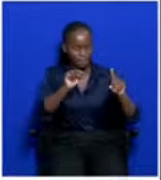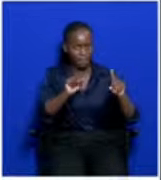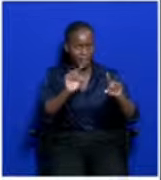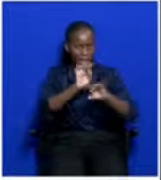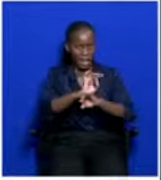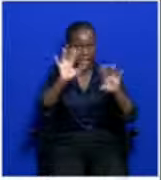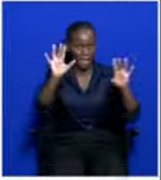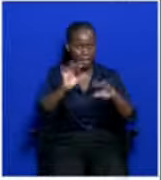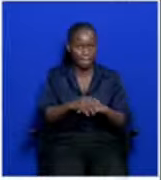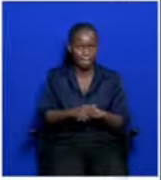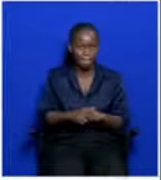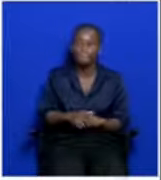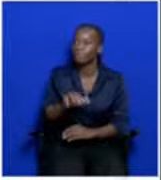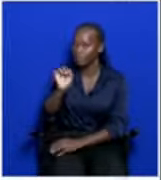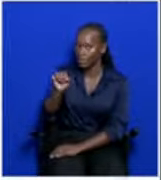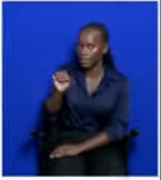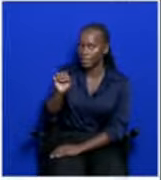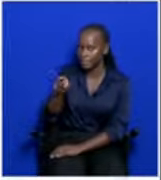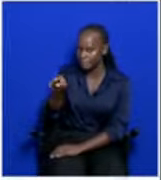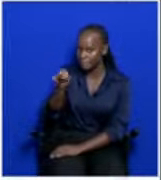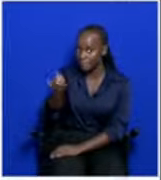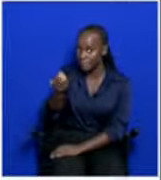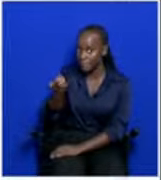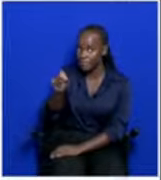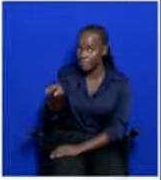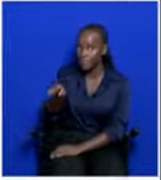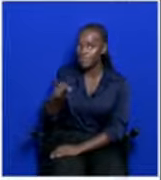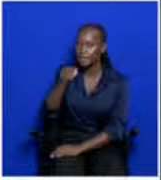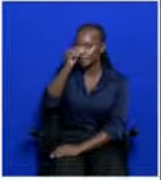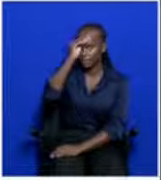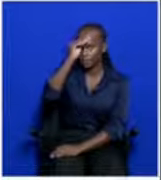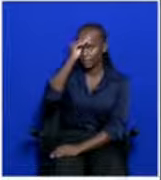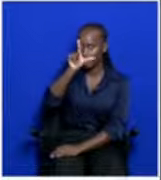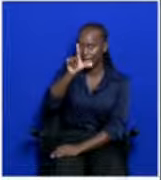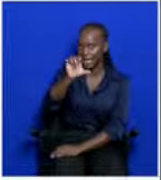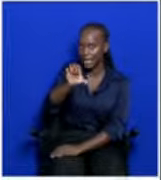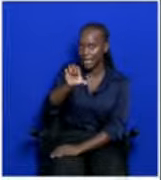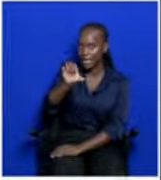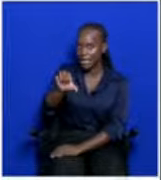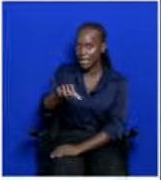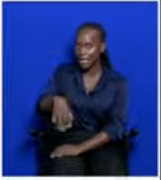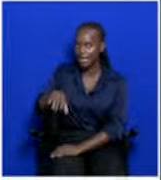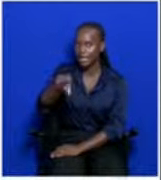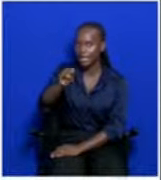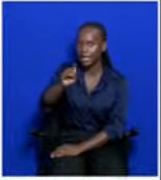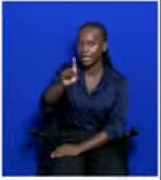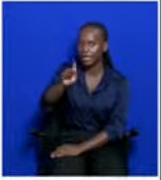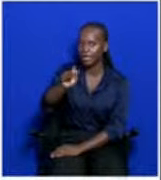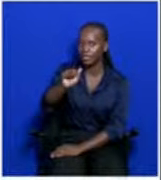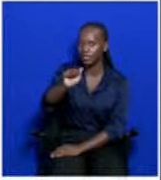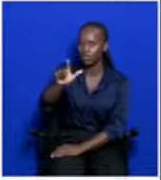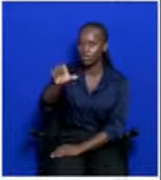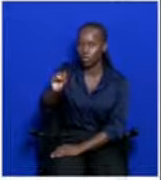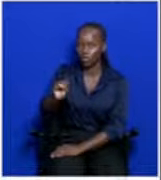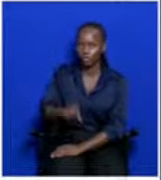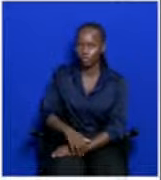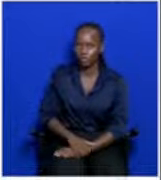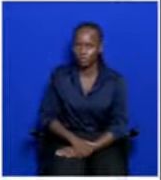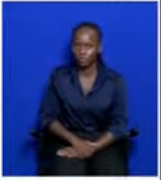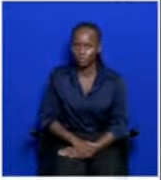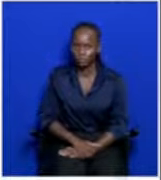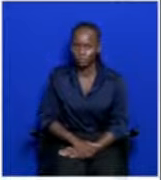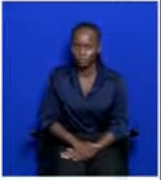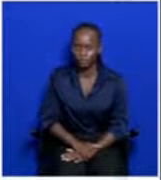Listols in this picture. Okay, thank you. And I think we'll have to go to,